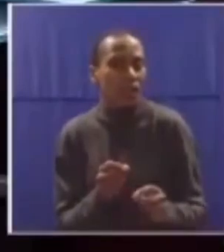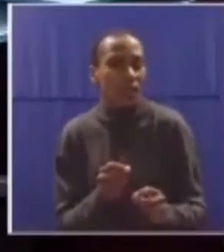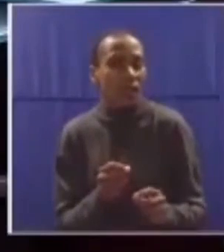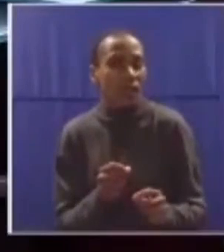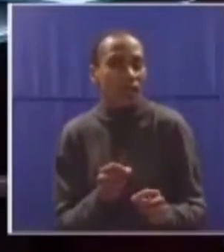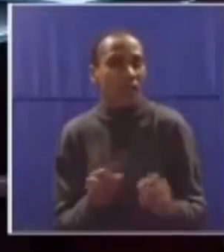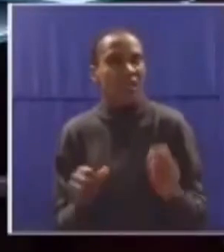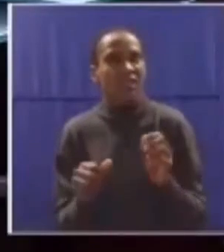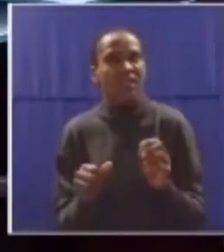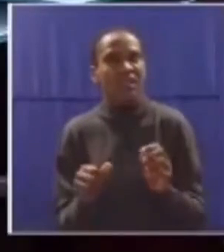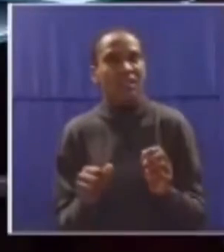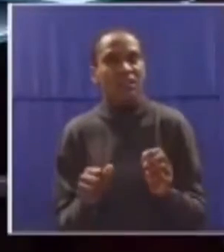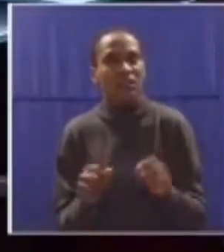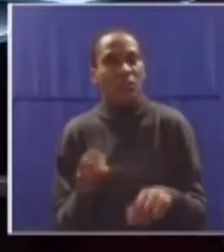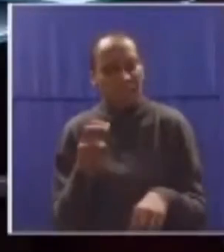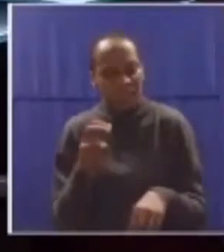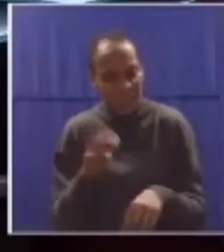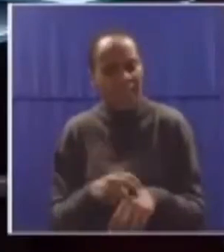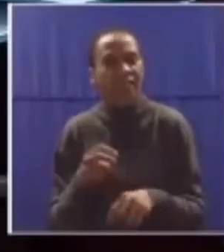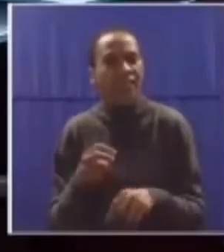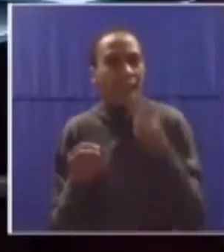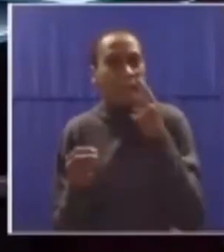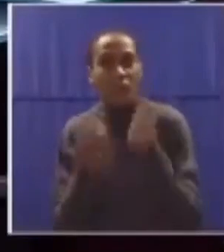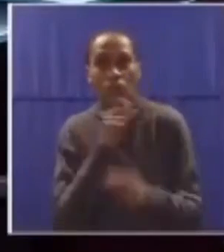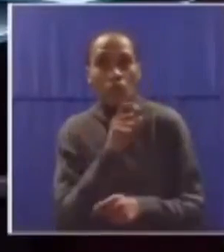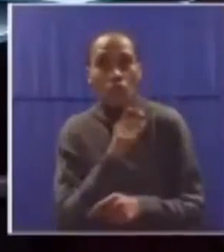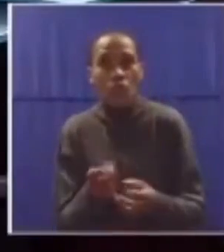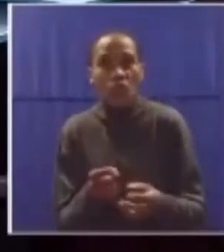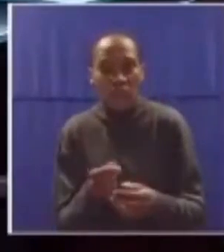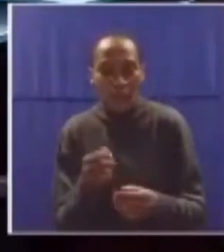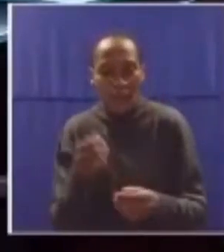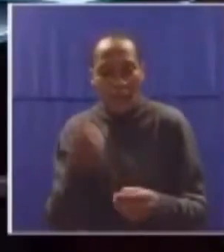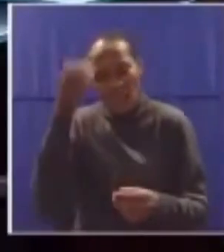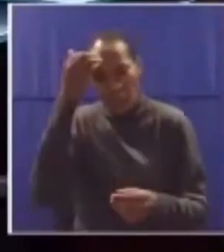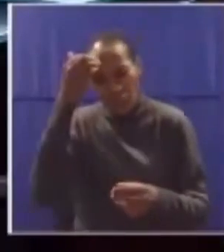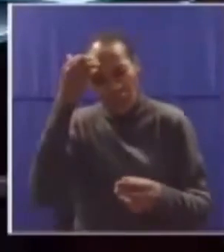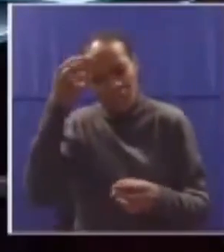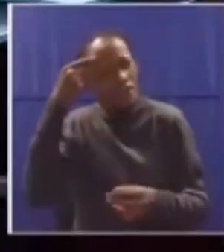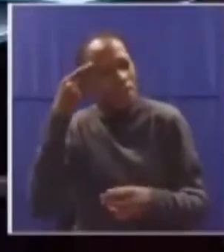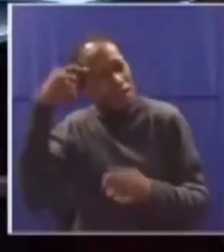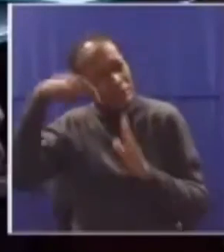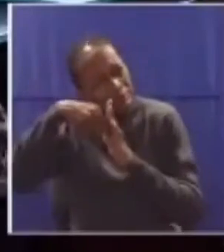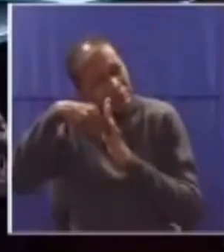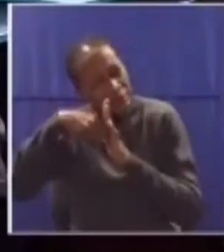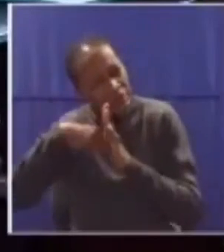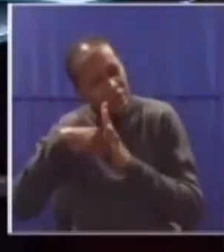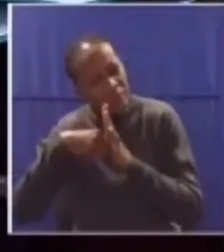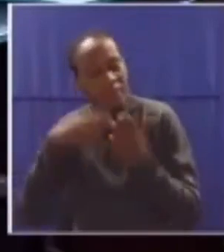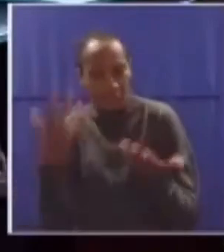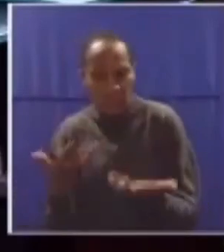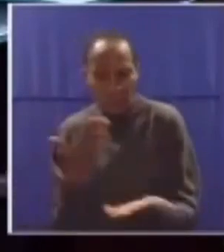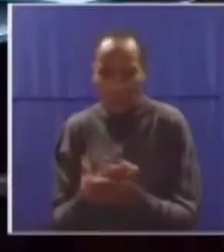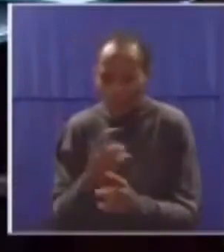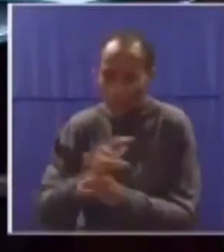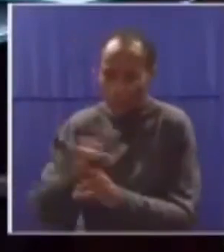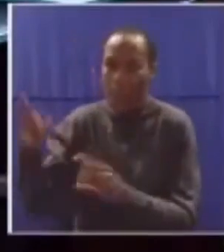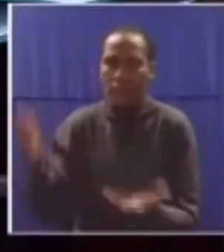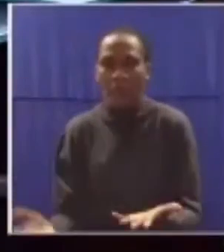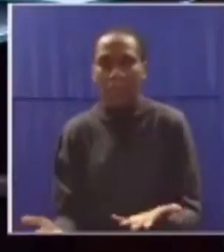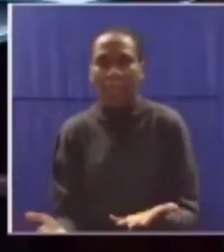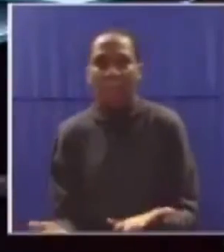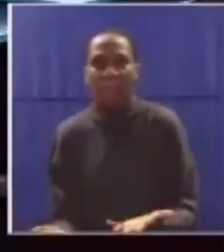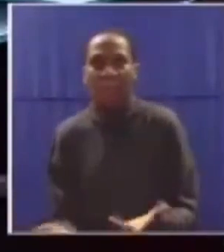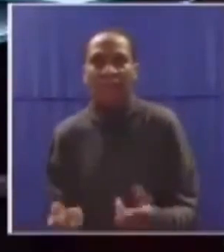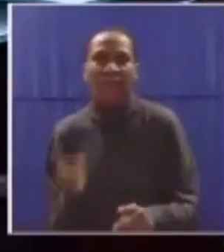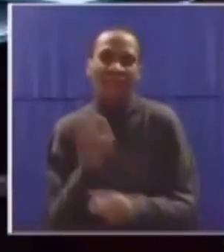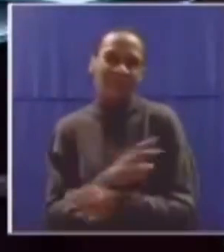but it's also an instrument through which we are able to process information. And that's why in PILS, when you study PILS, you